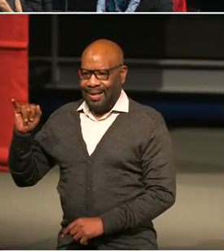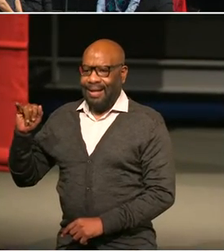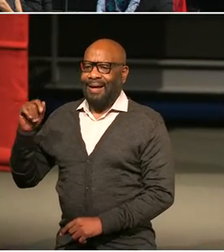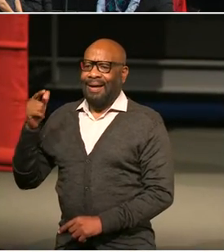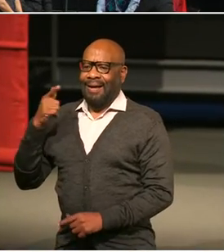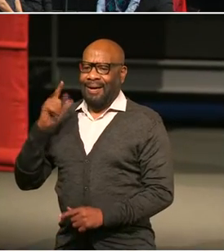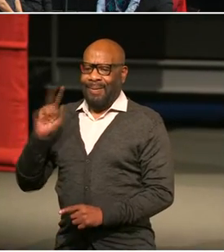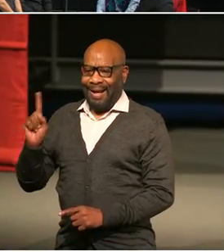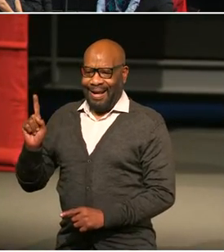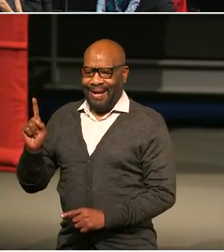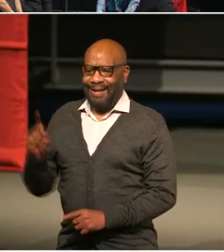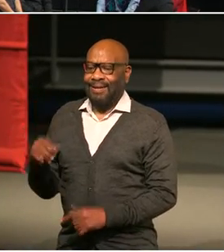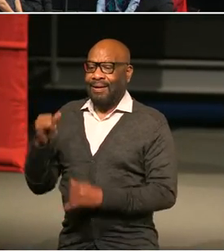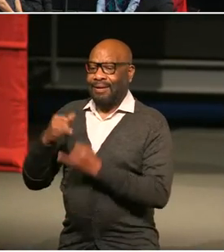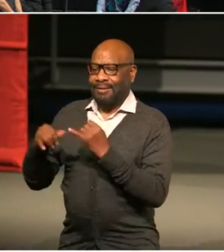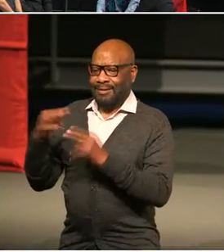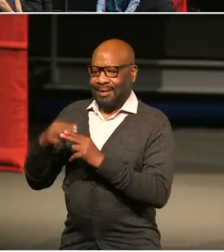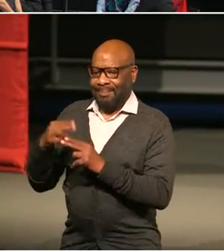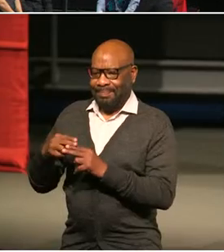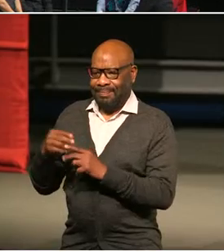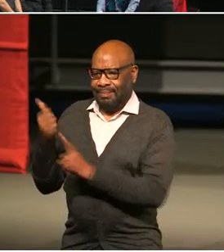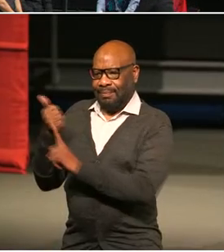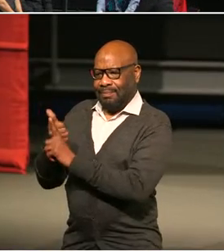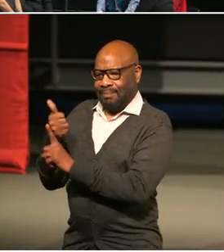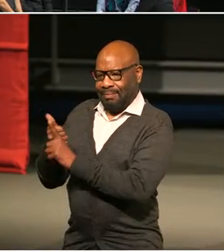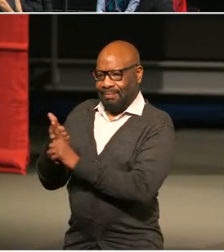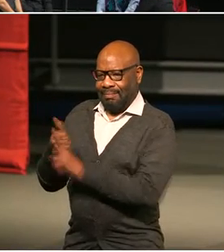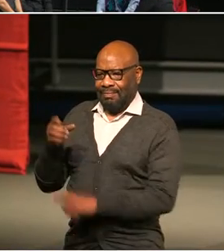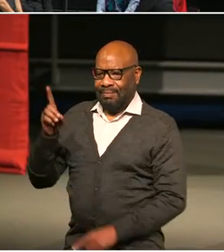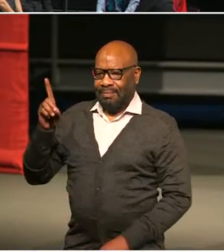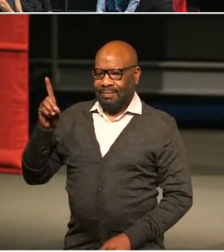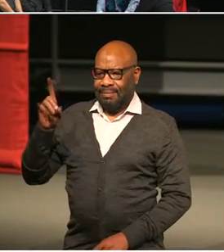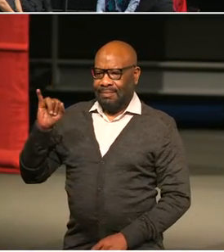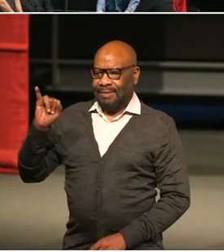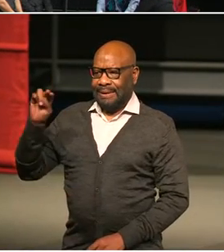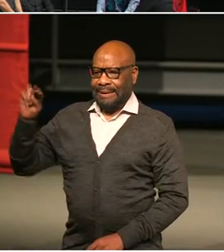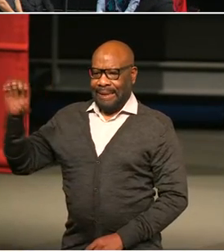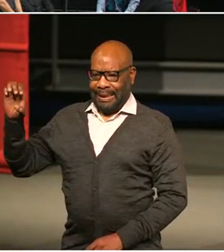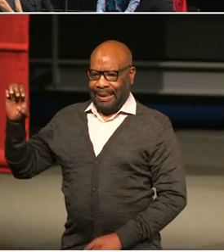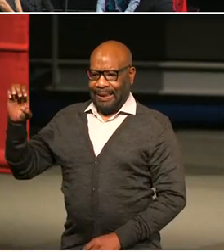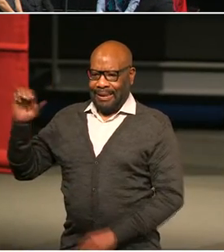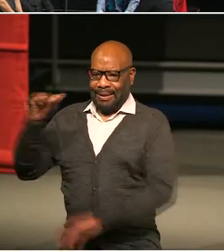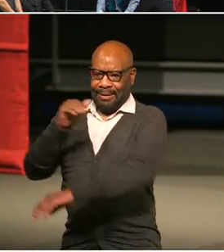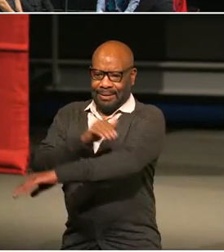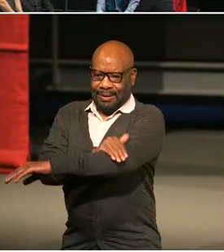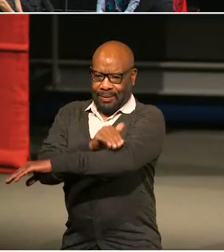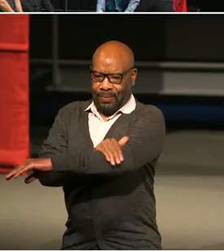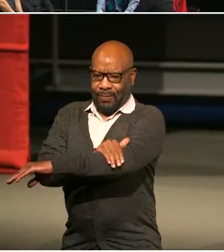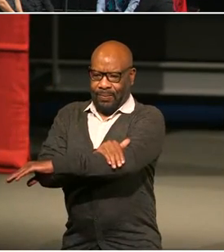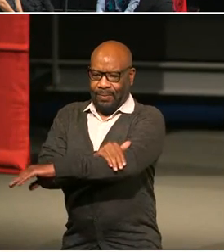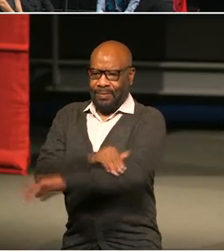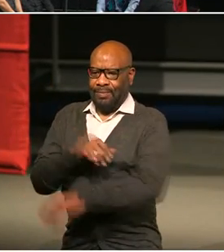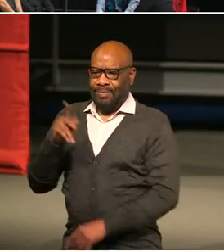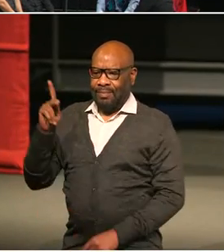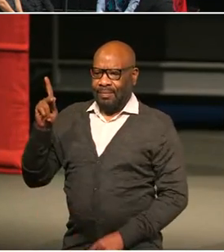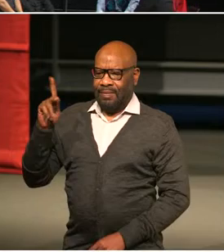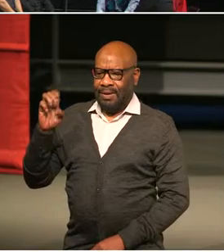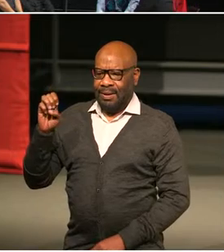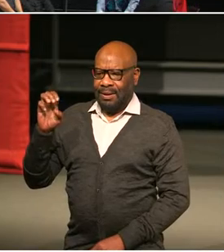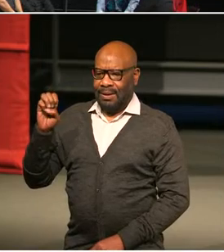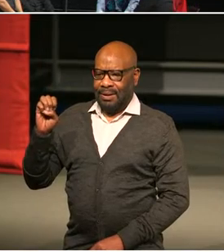a lot of last name here. He's Dene Navajo and Kidinihi. Is that correct?